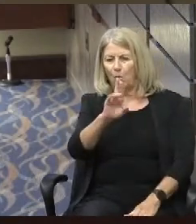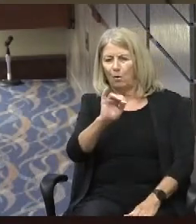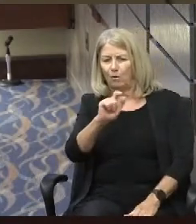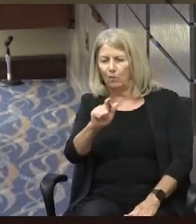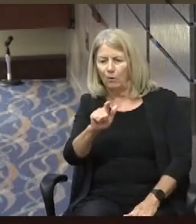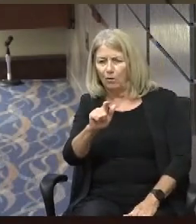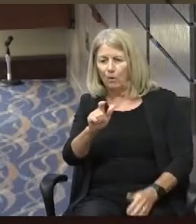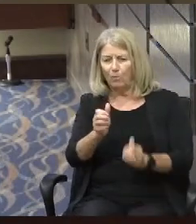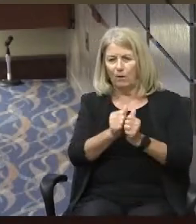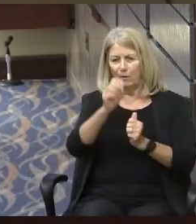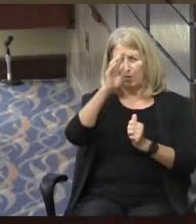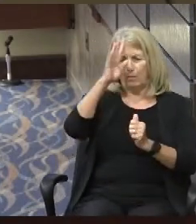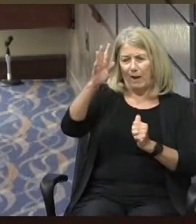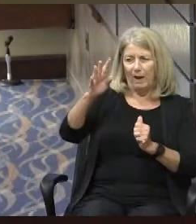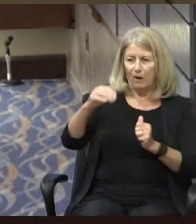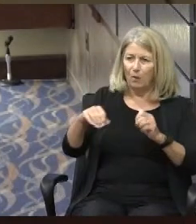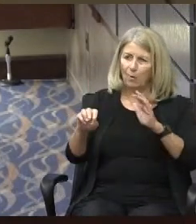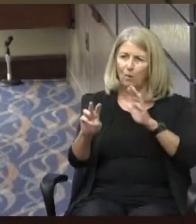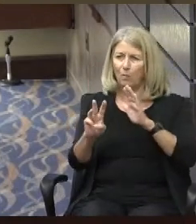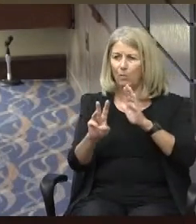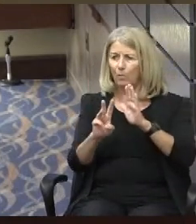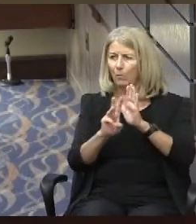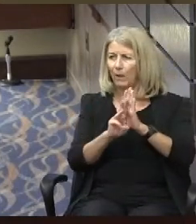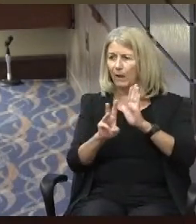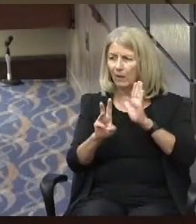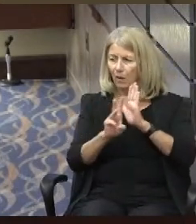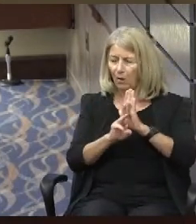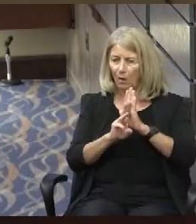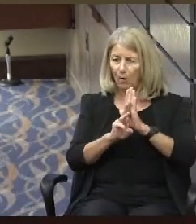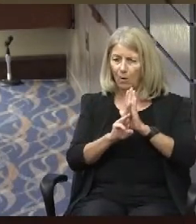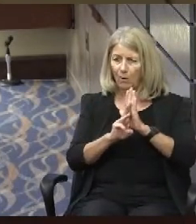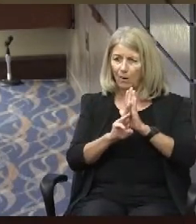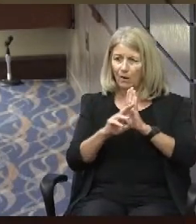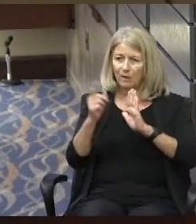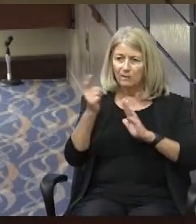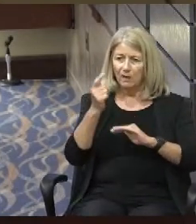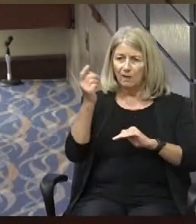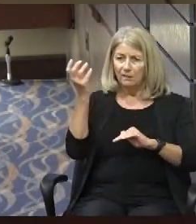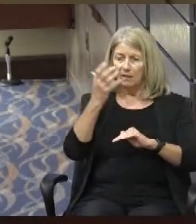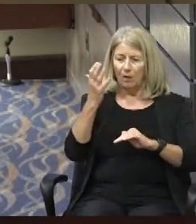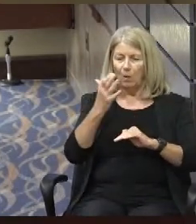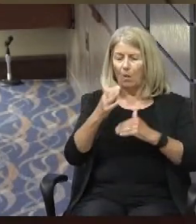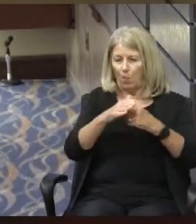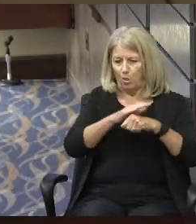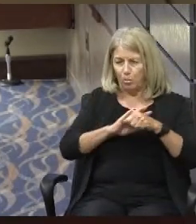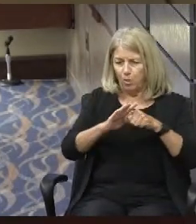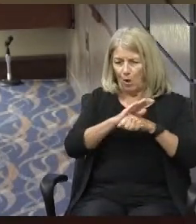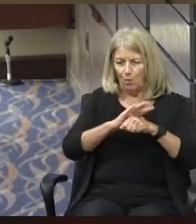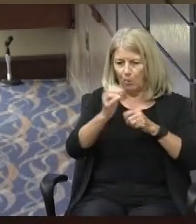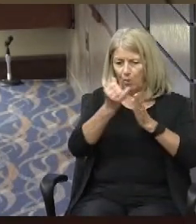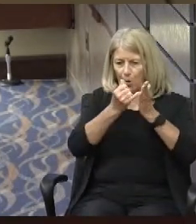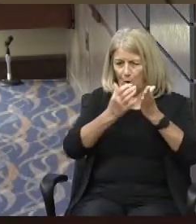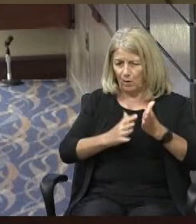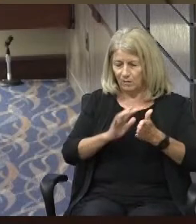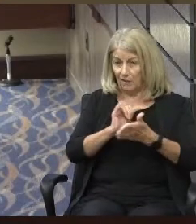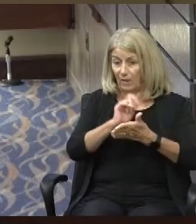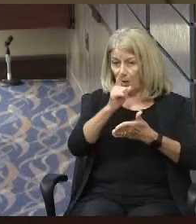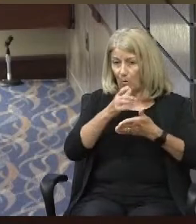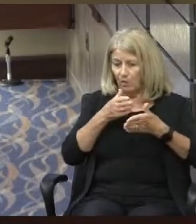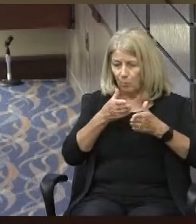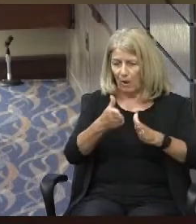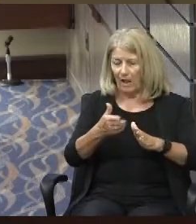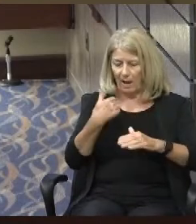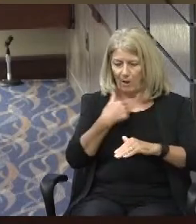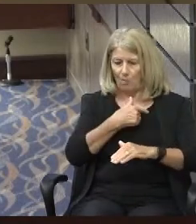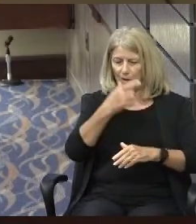Creative Waco here and the just incredible influx of local artists that we have. Is that one of the methods that we're considering